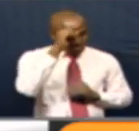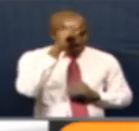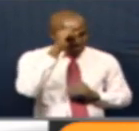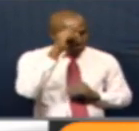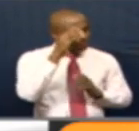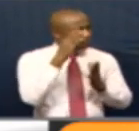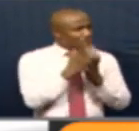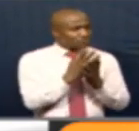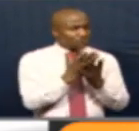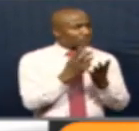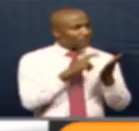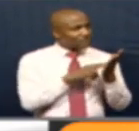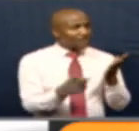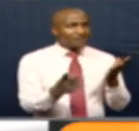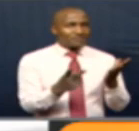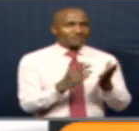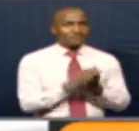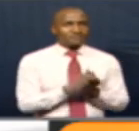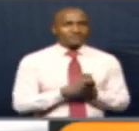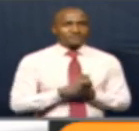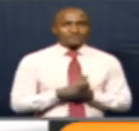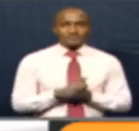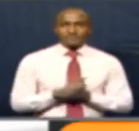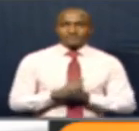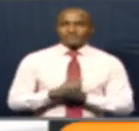let down the people of this city?